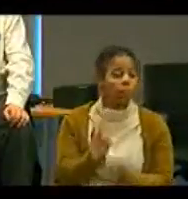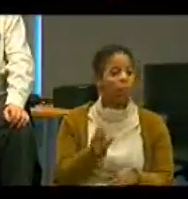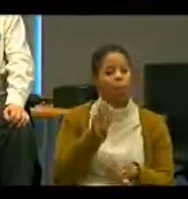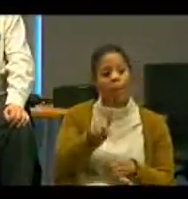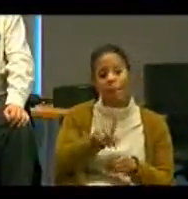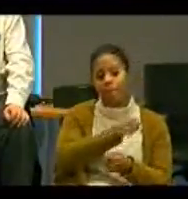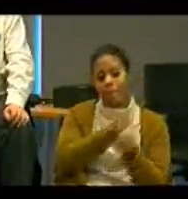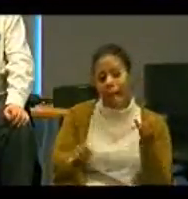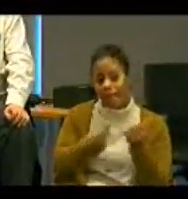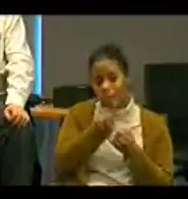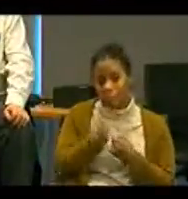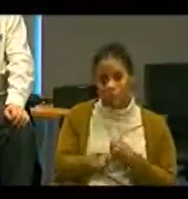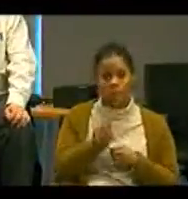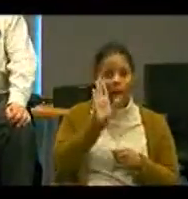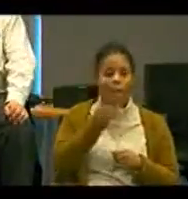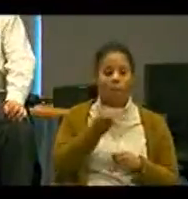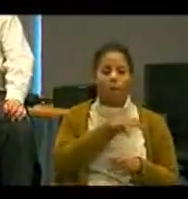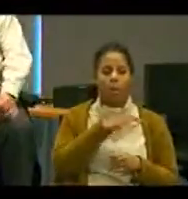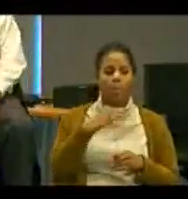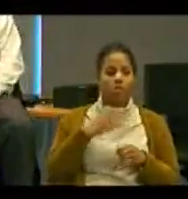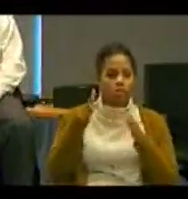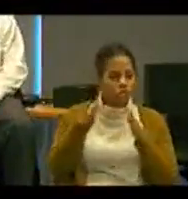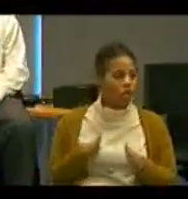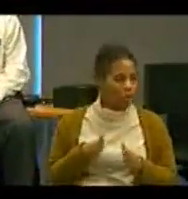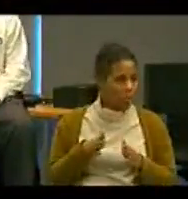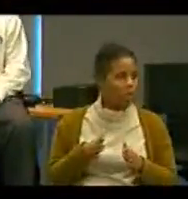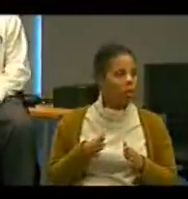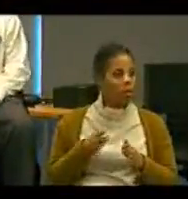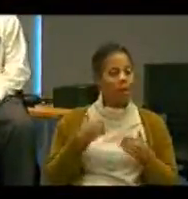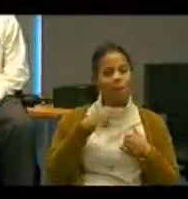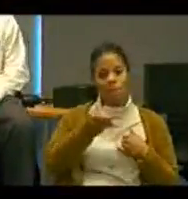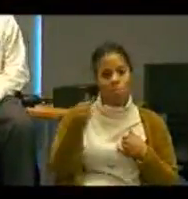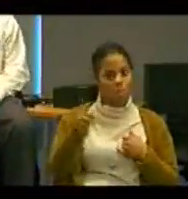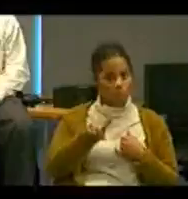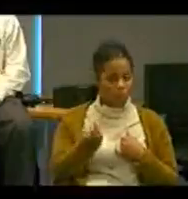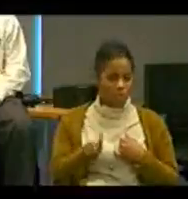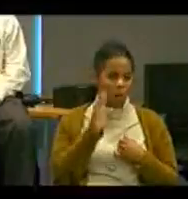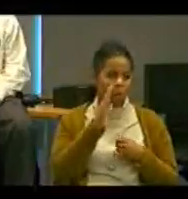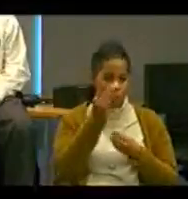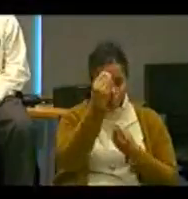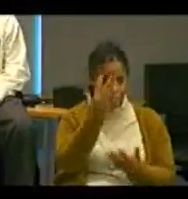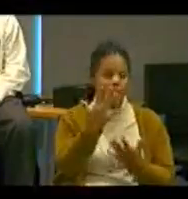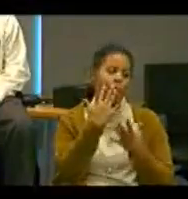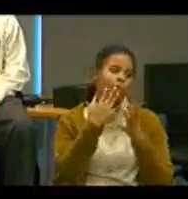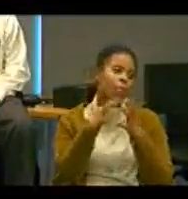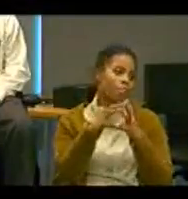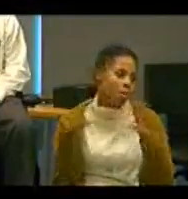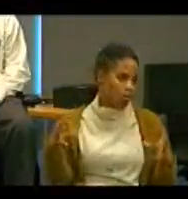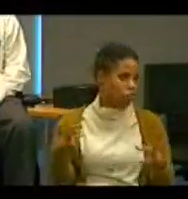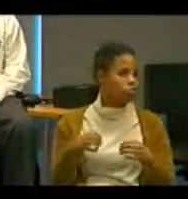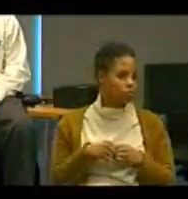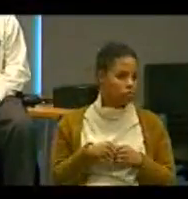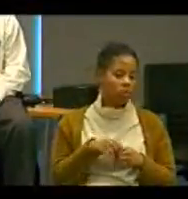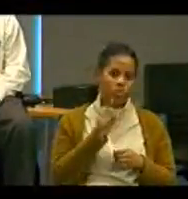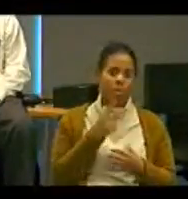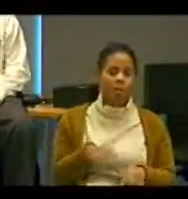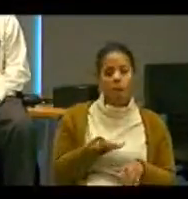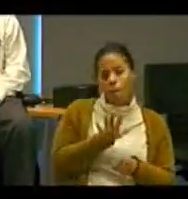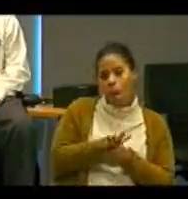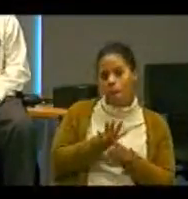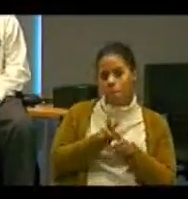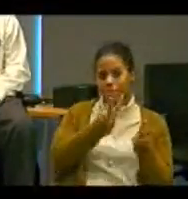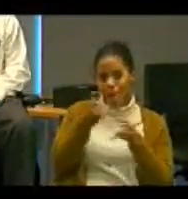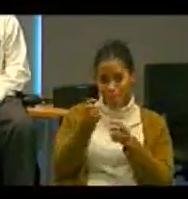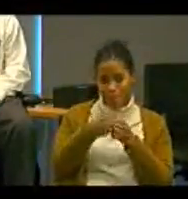question. I know the Commissioner, at least Commissioner Cladney, also had another question. So I will just say to you all, thank you very much. This was obviously a popular topic among us.